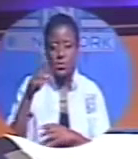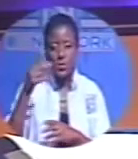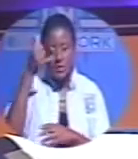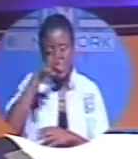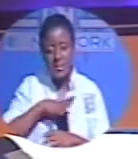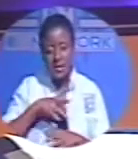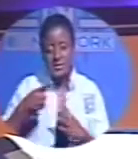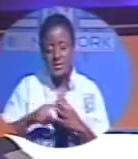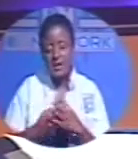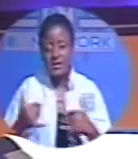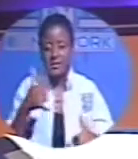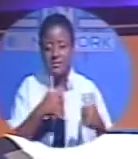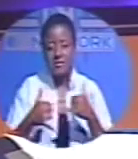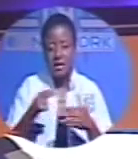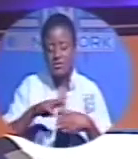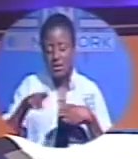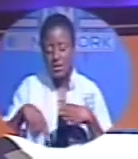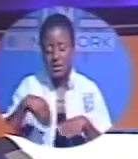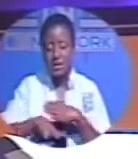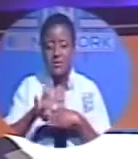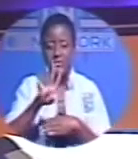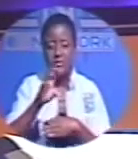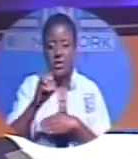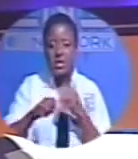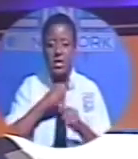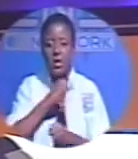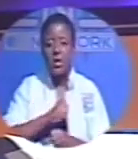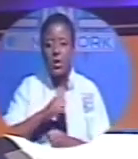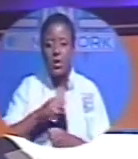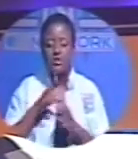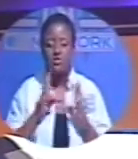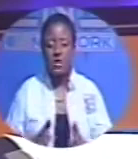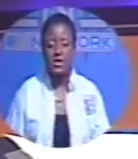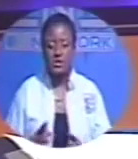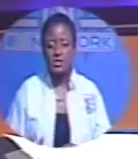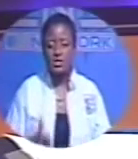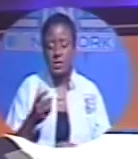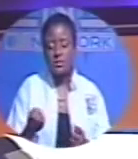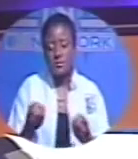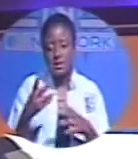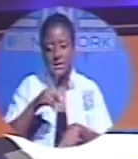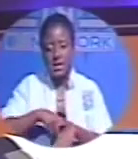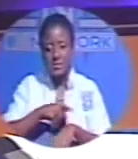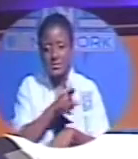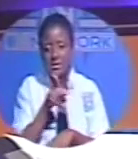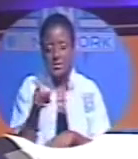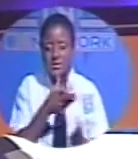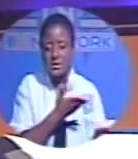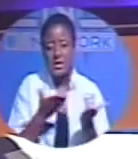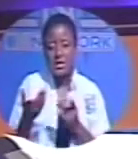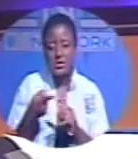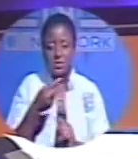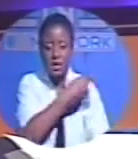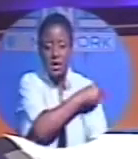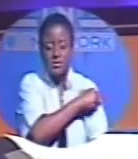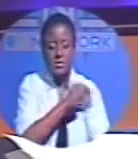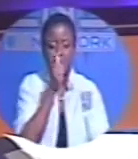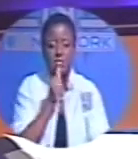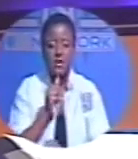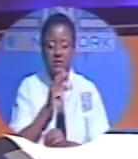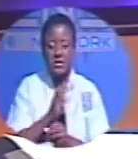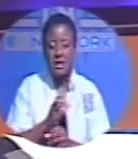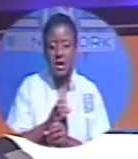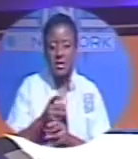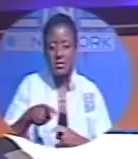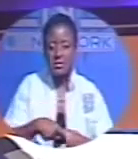Terrace, resulting in a 40-year-old Malcolm Road resident being shot multiple times. He was taken to hospital by private vehicle where he is